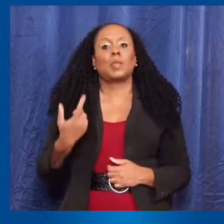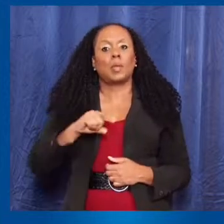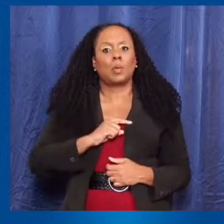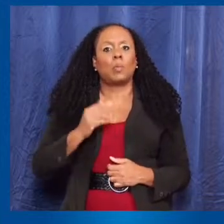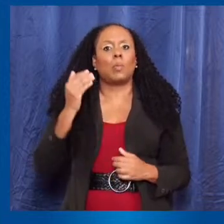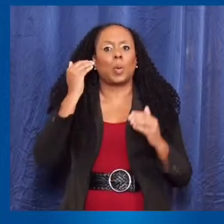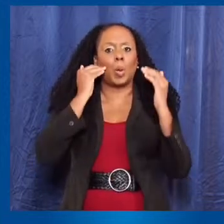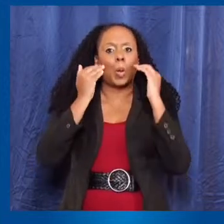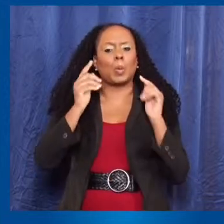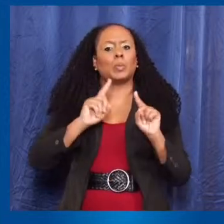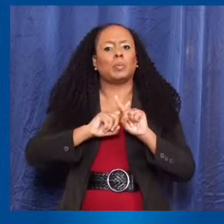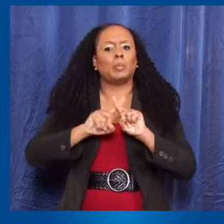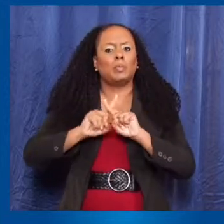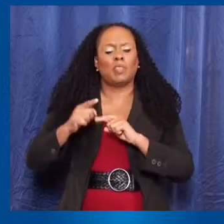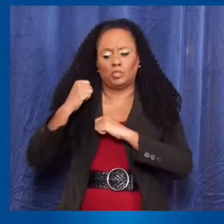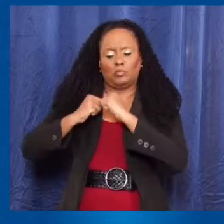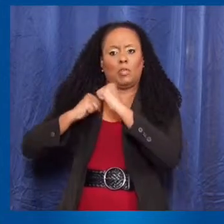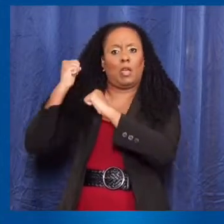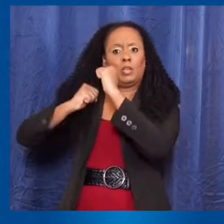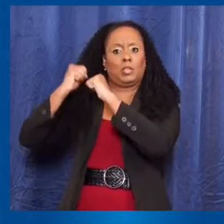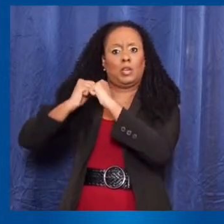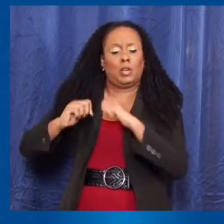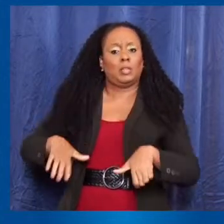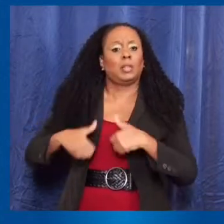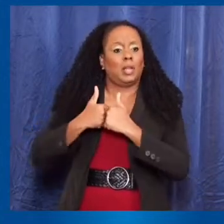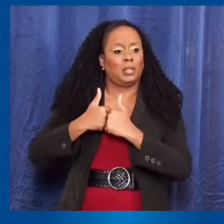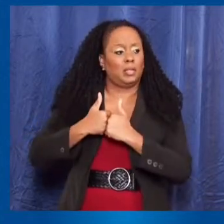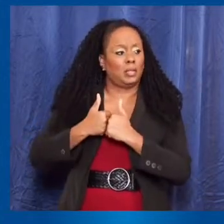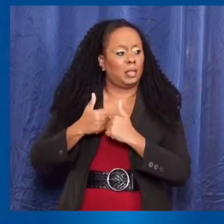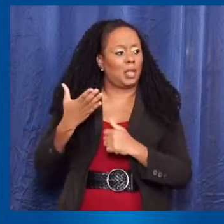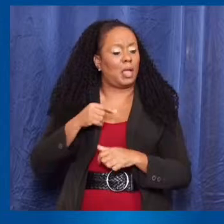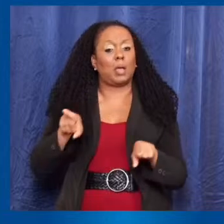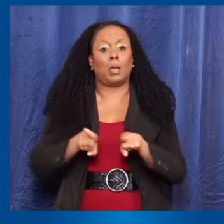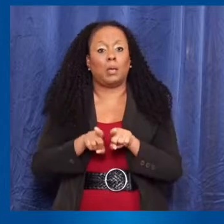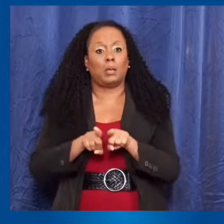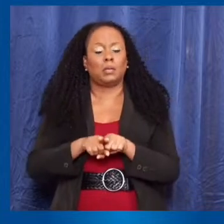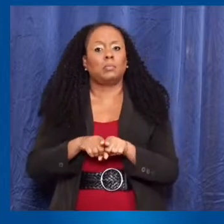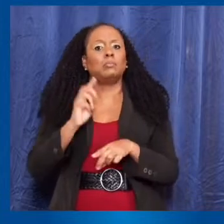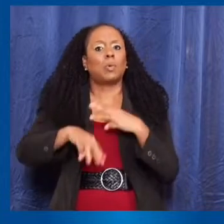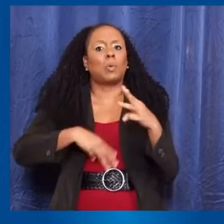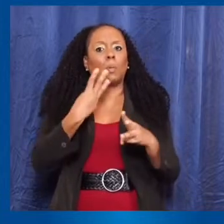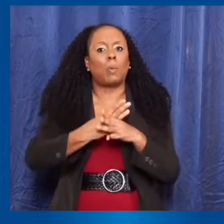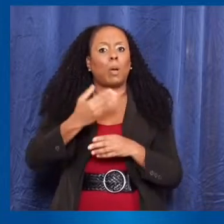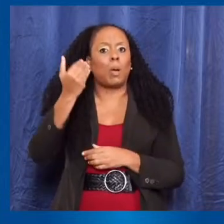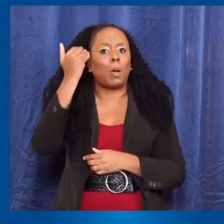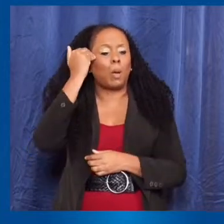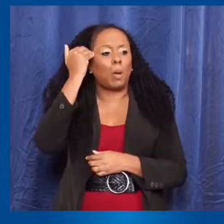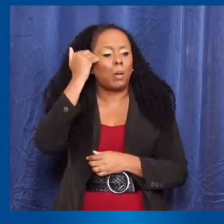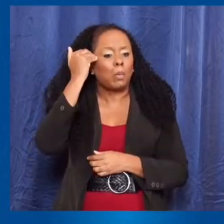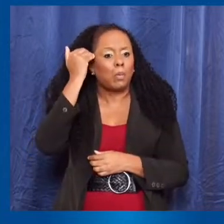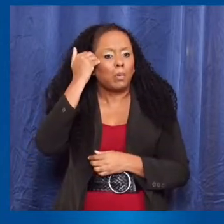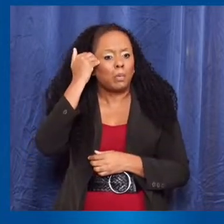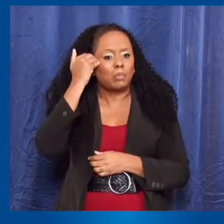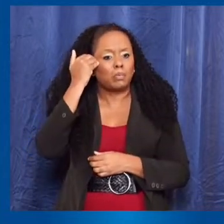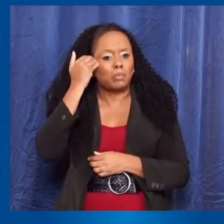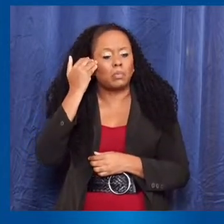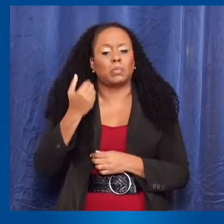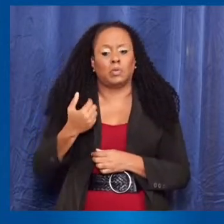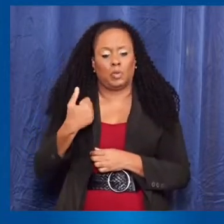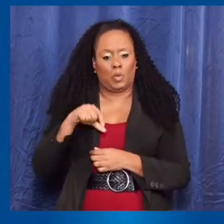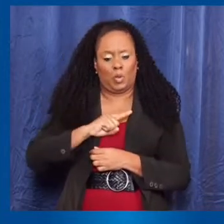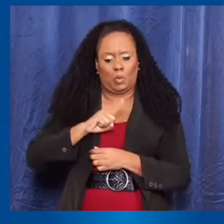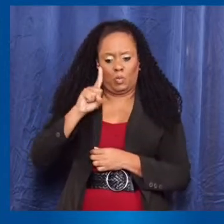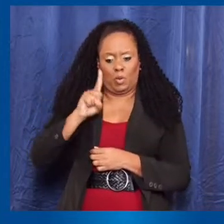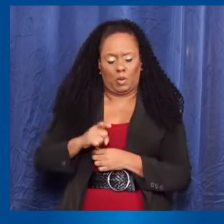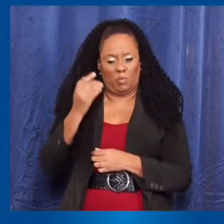challenges and long-term needs. And of course, because global awareness of the need to act is progressing